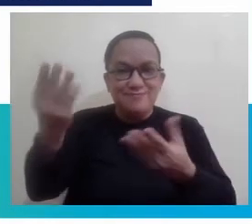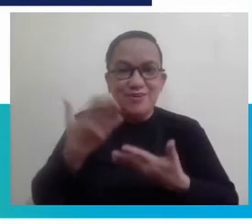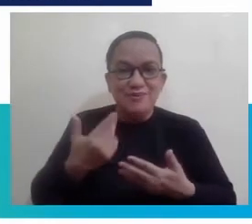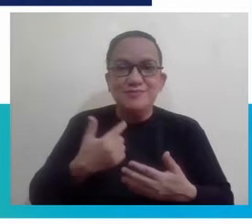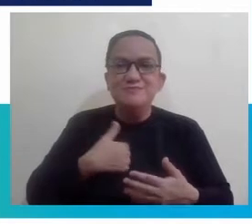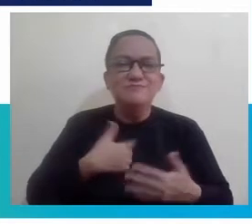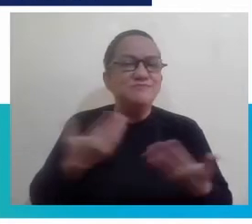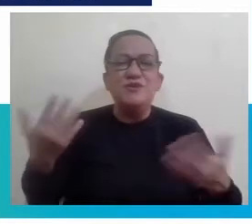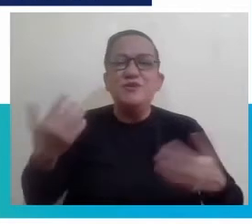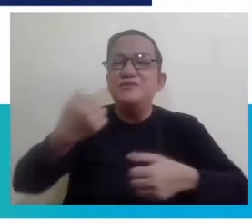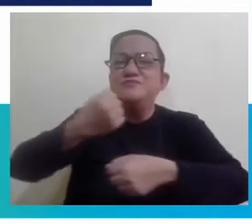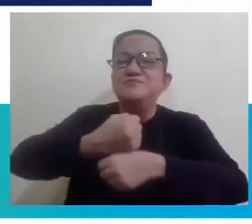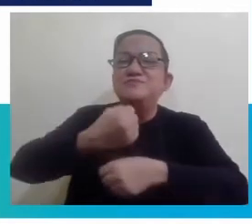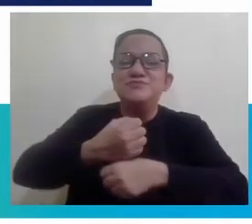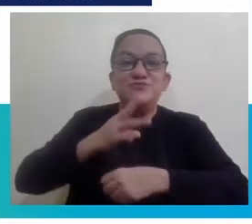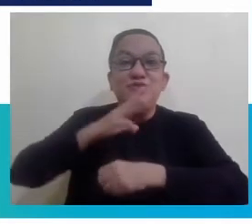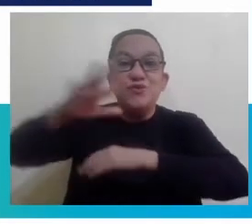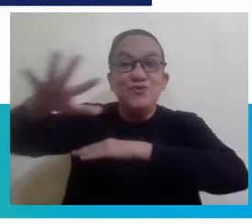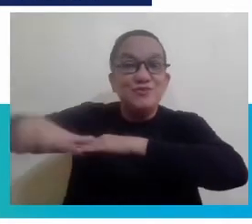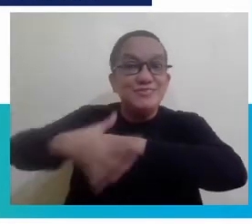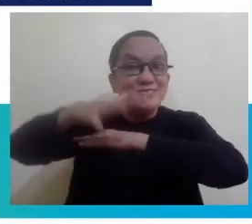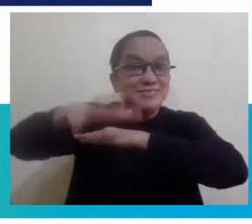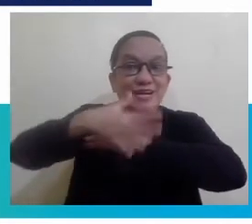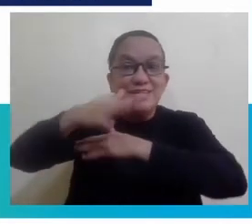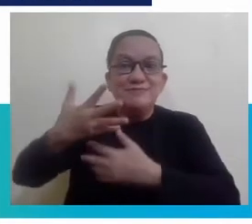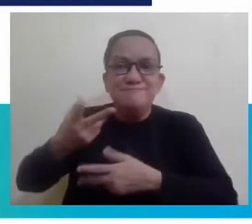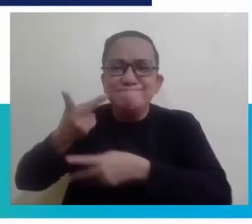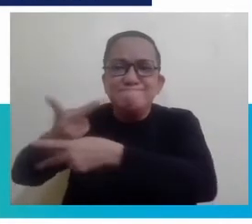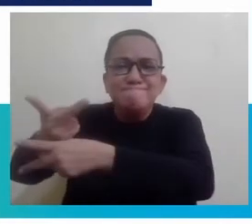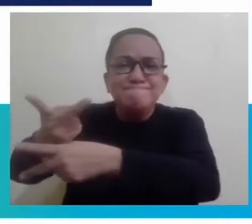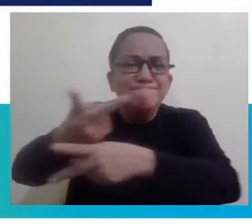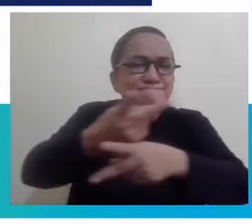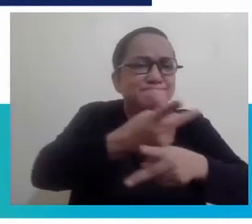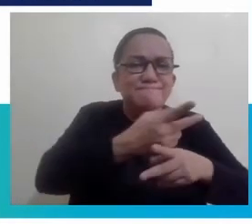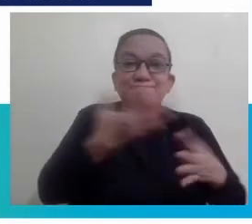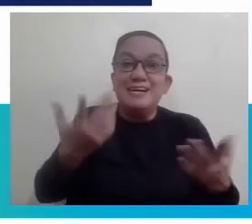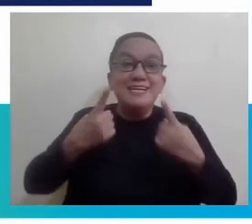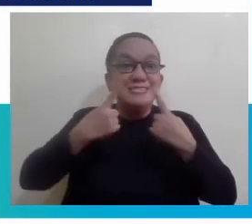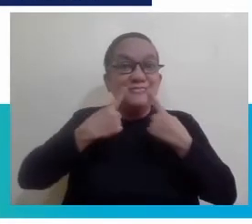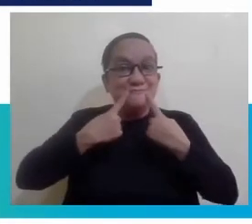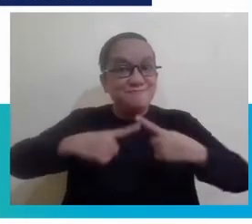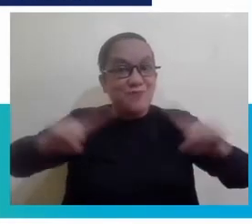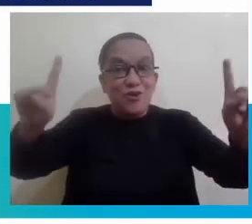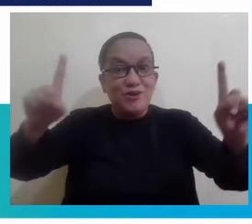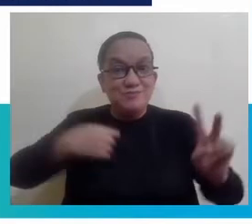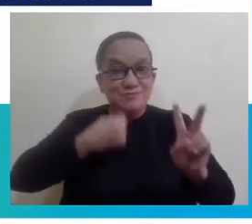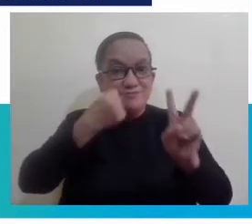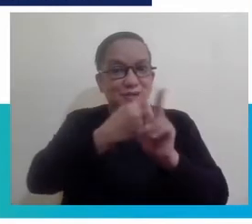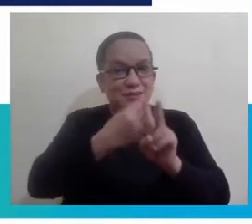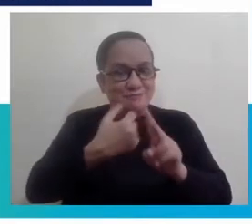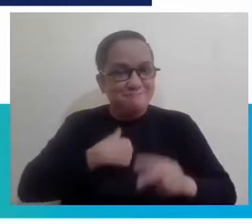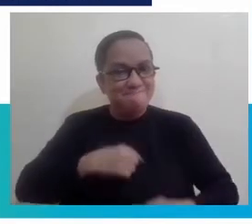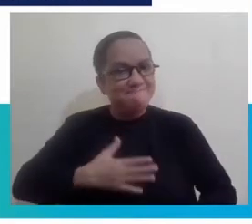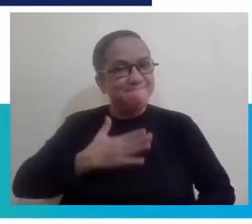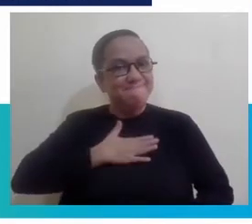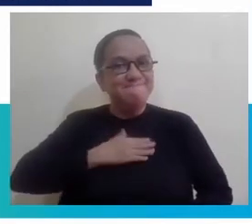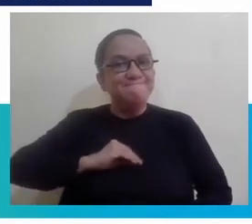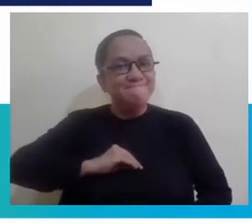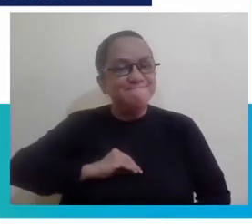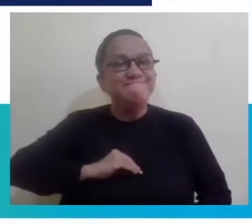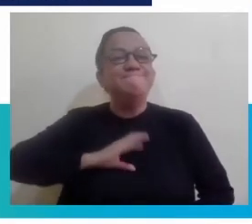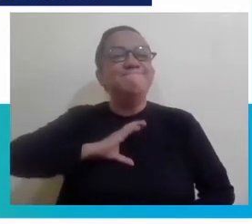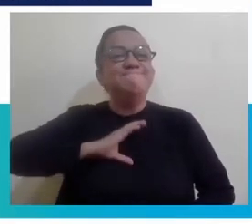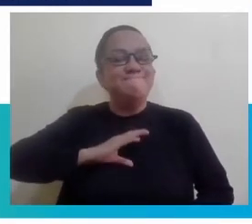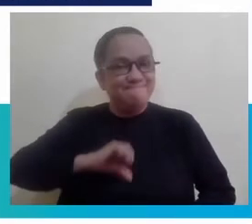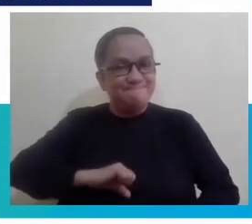network. What achievements you are most proud of, and what have you seen in terms of disruptions